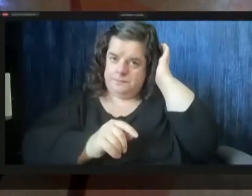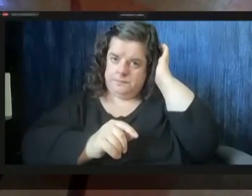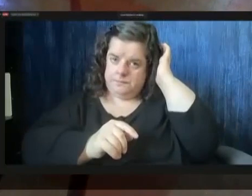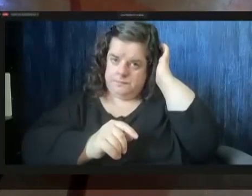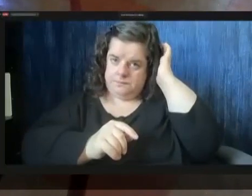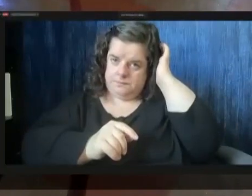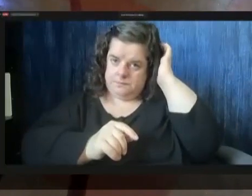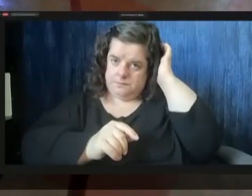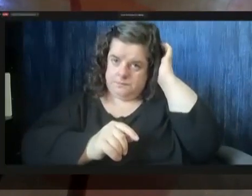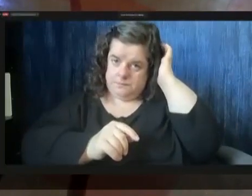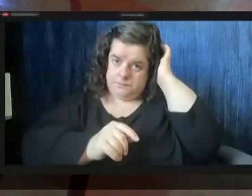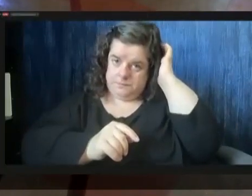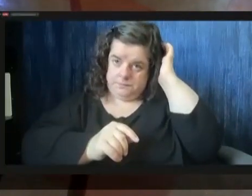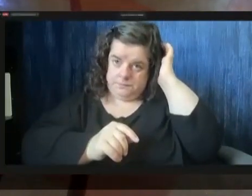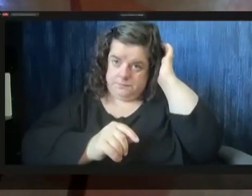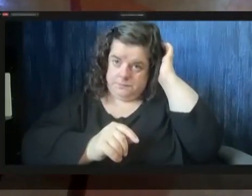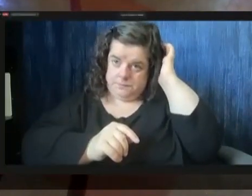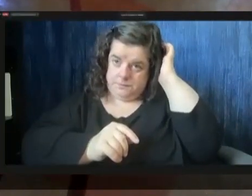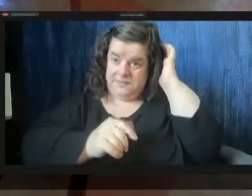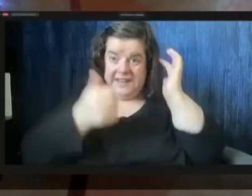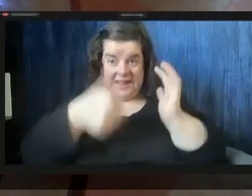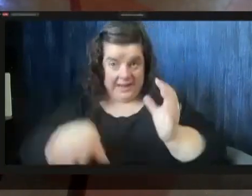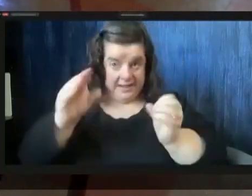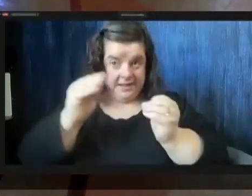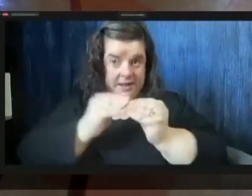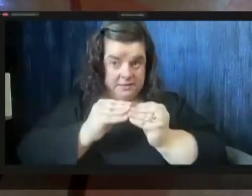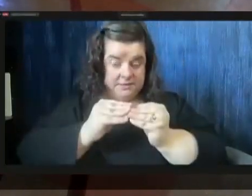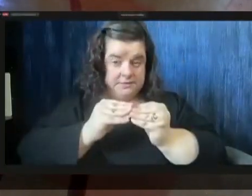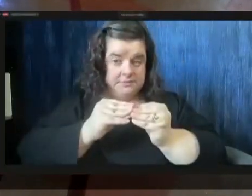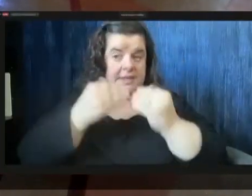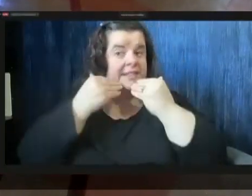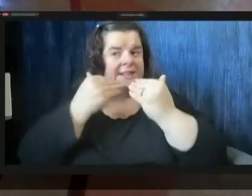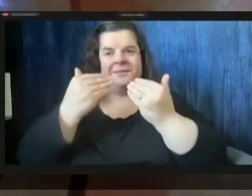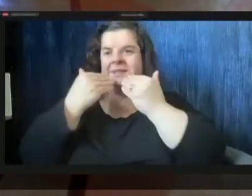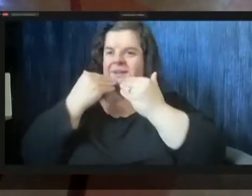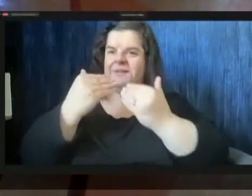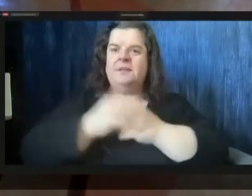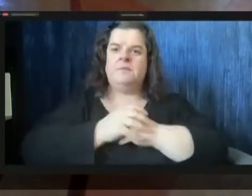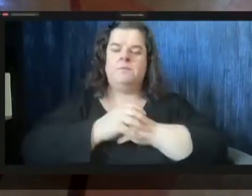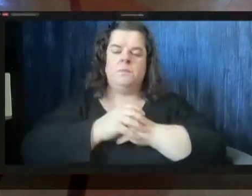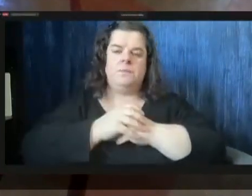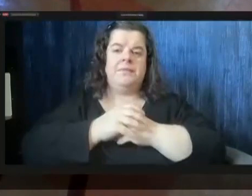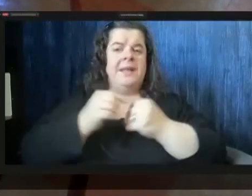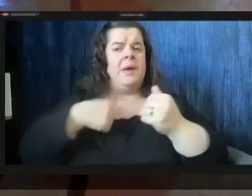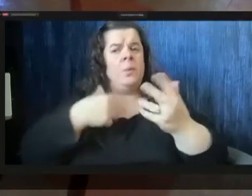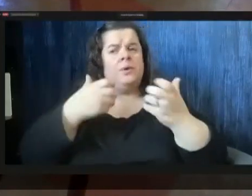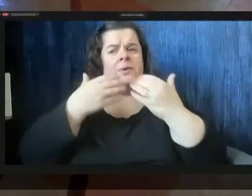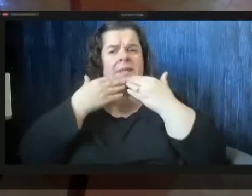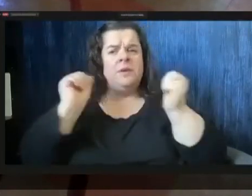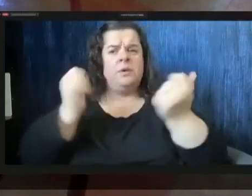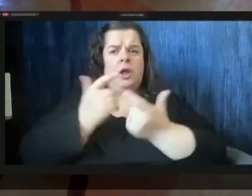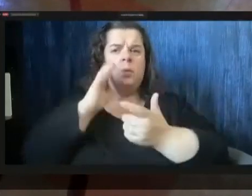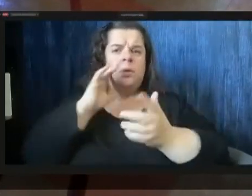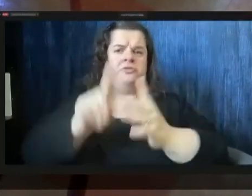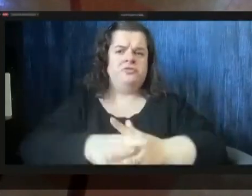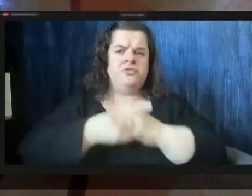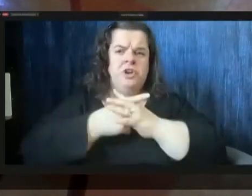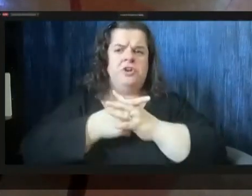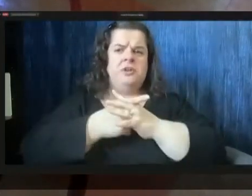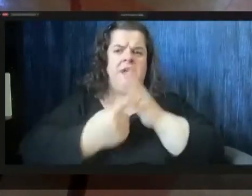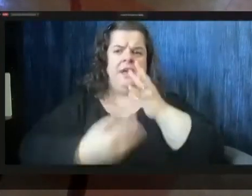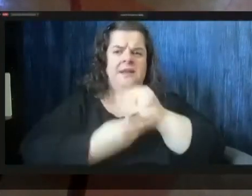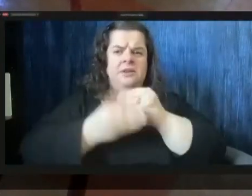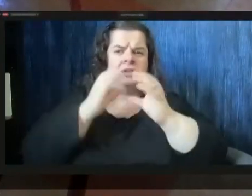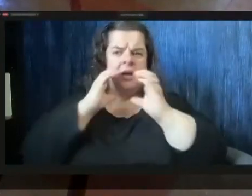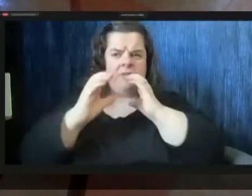up. Anything else? Thank you. Thank you. Thank you. So I just want to thank you all, and we will have some additional conversations about